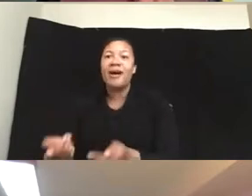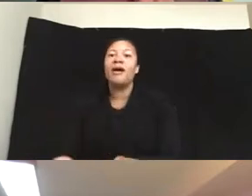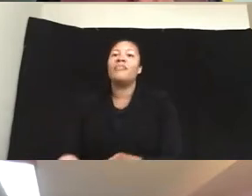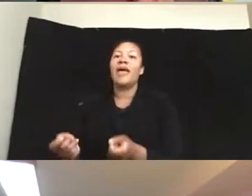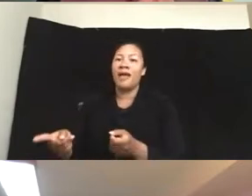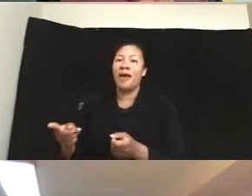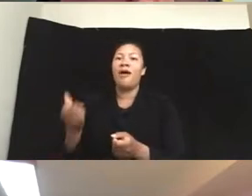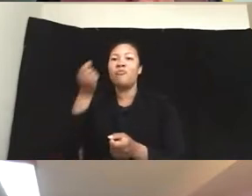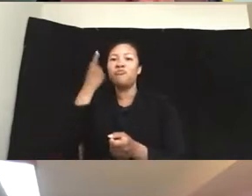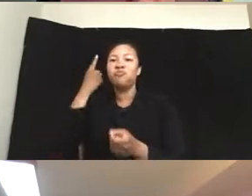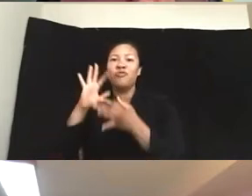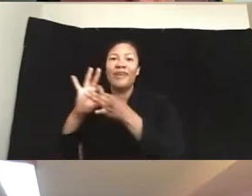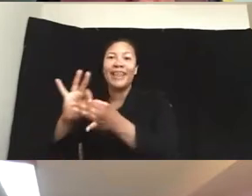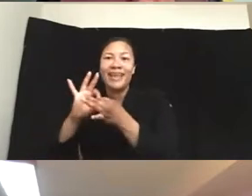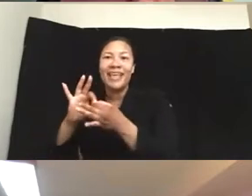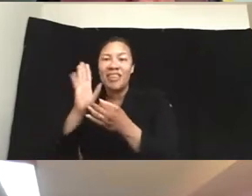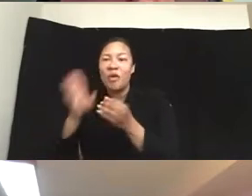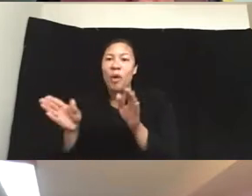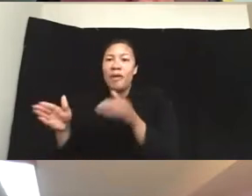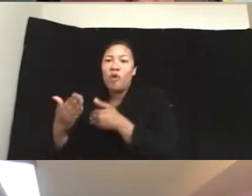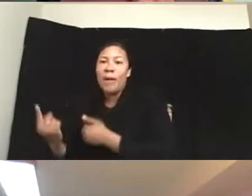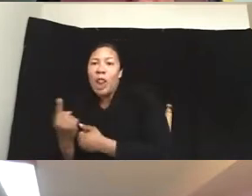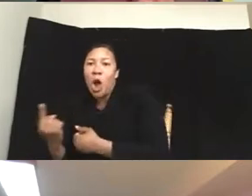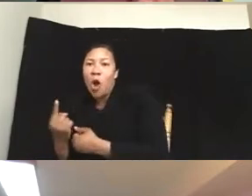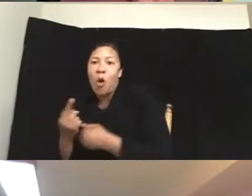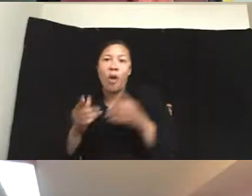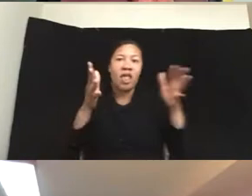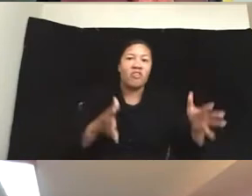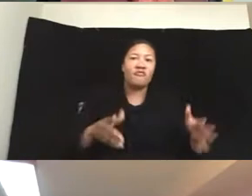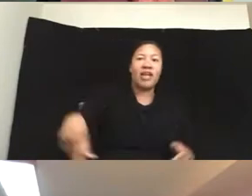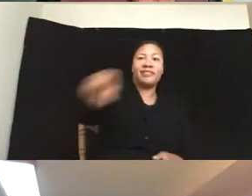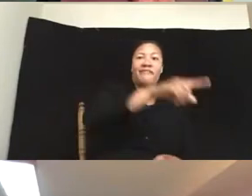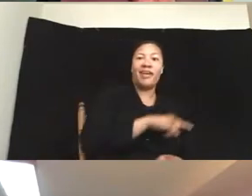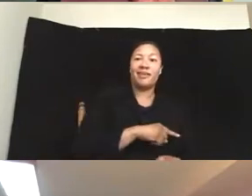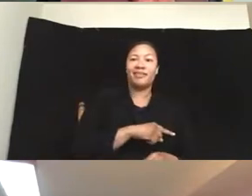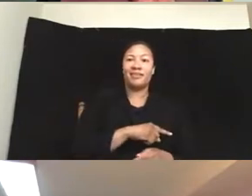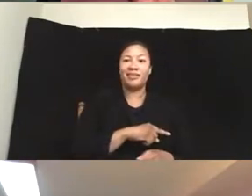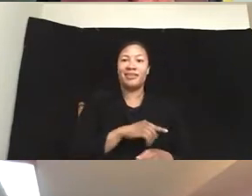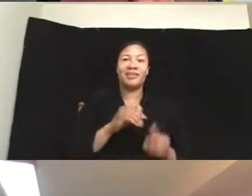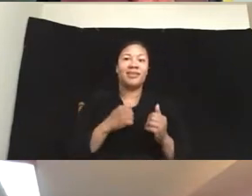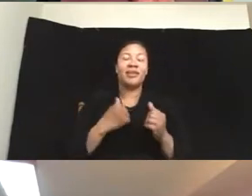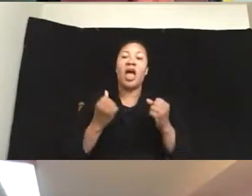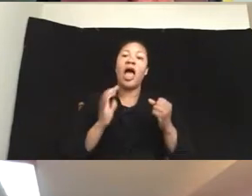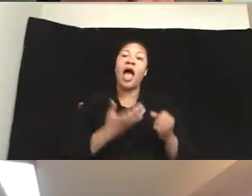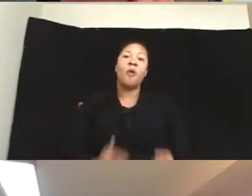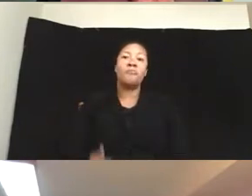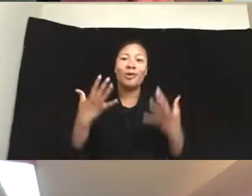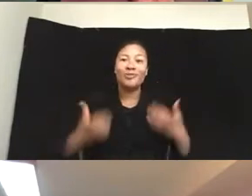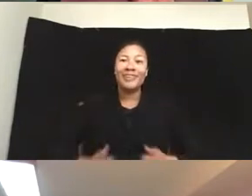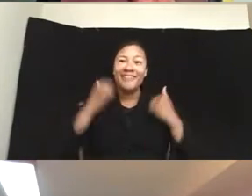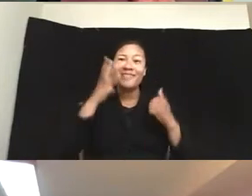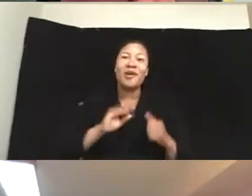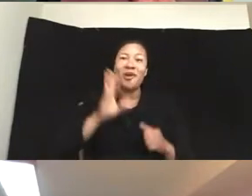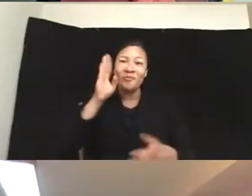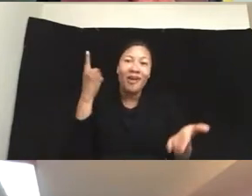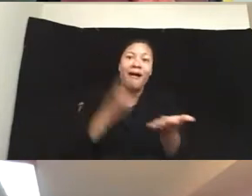it was resonating, who will be in a room by themselves, and the rest of us in our, with our multiple lived experiences, we'll be talking